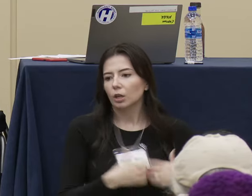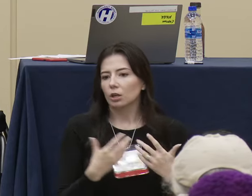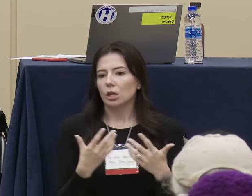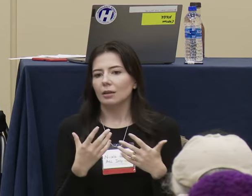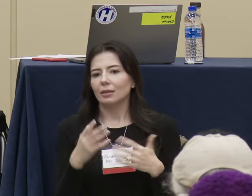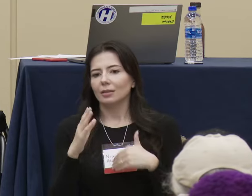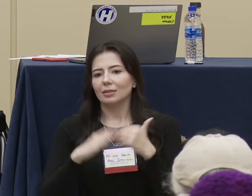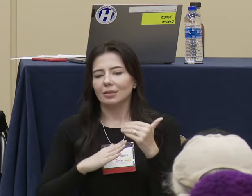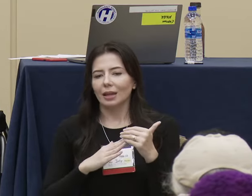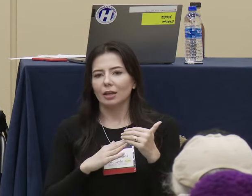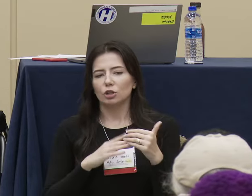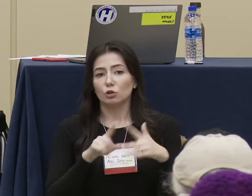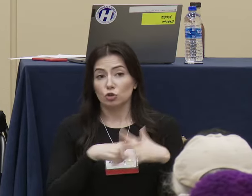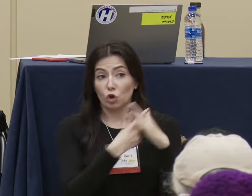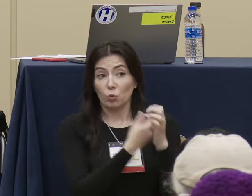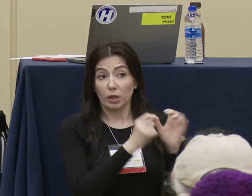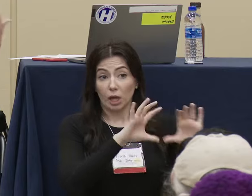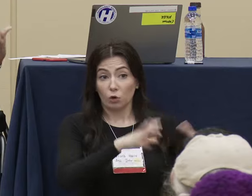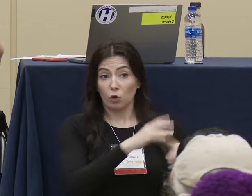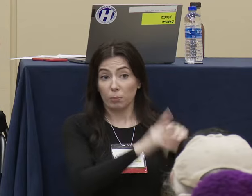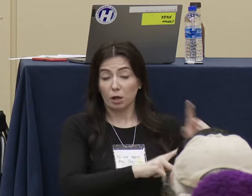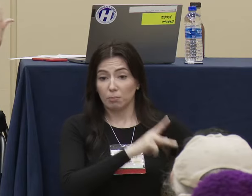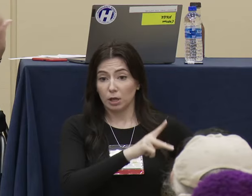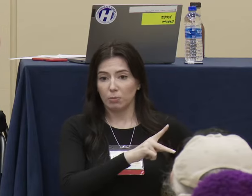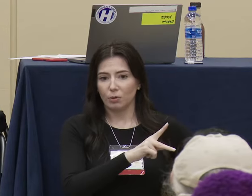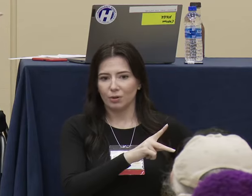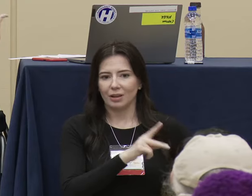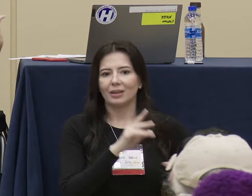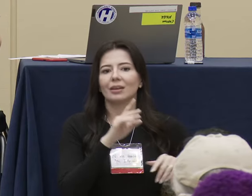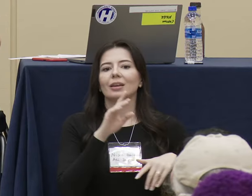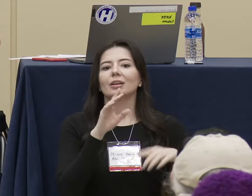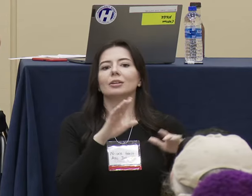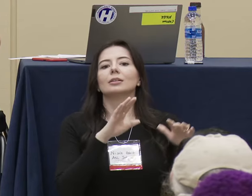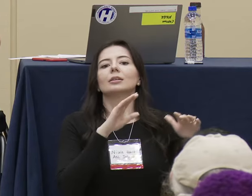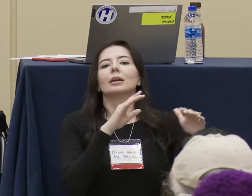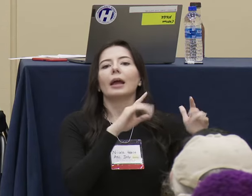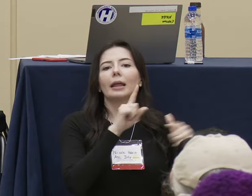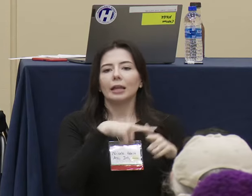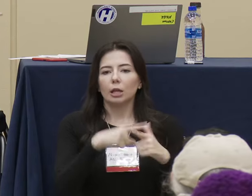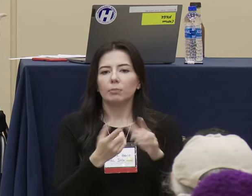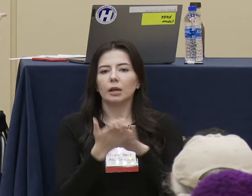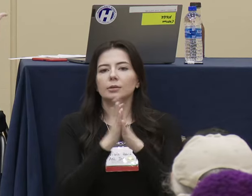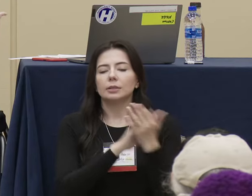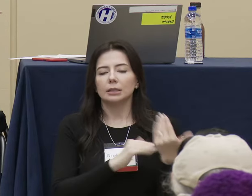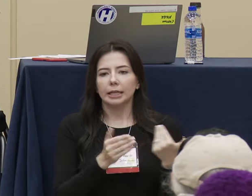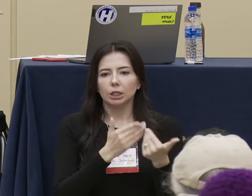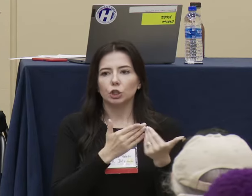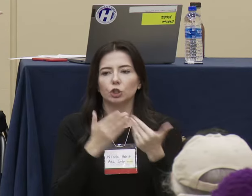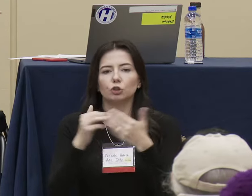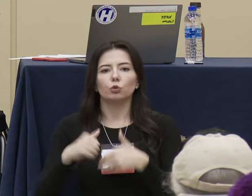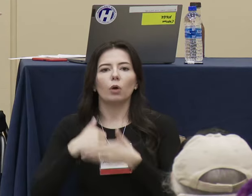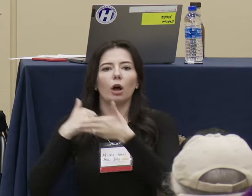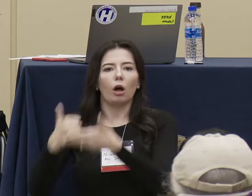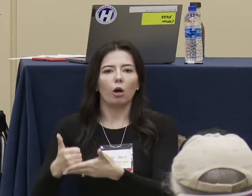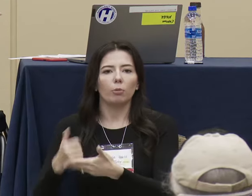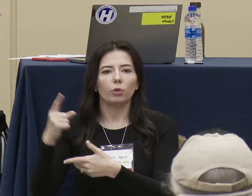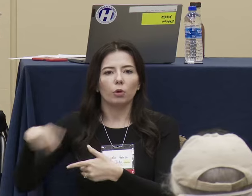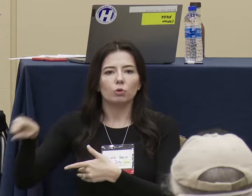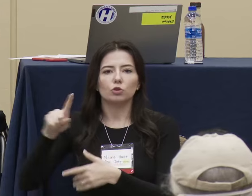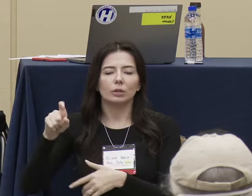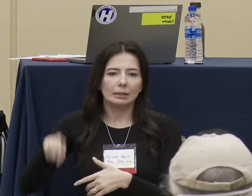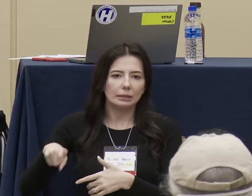less needs, needs for support, medical needs, and so on. So this, I think, is a very